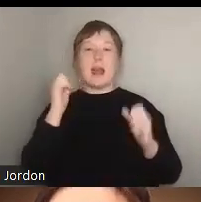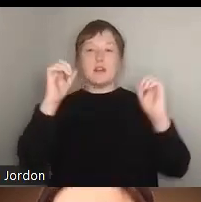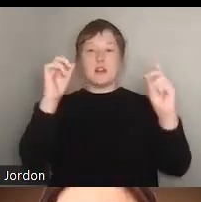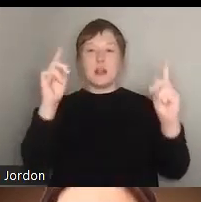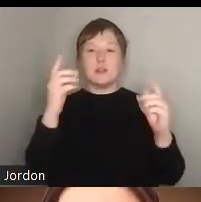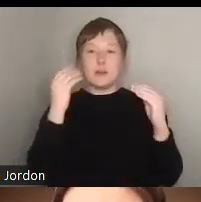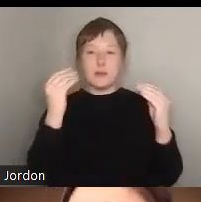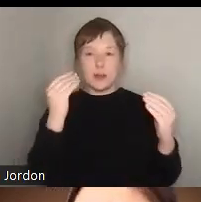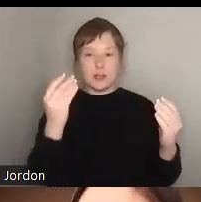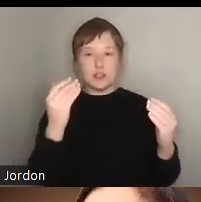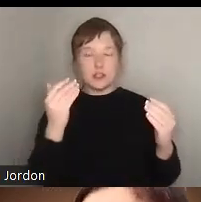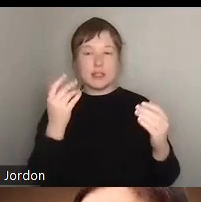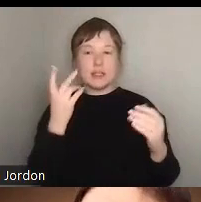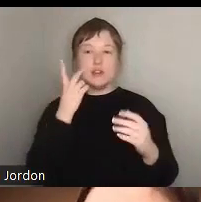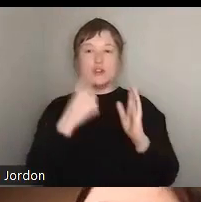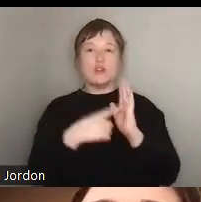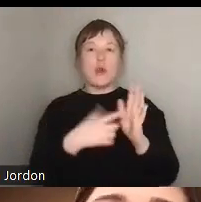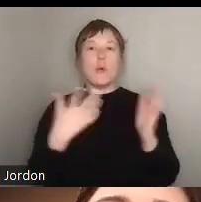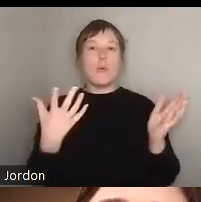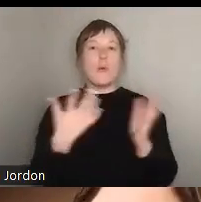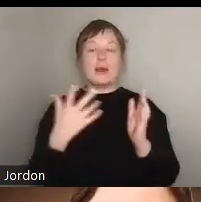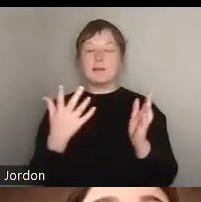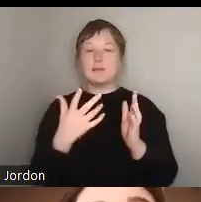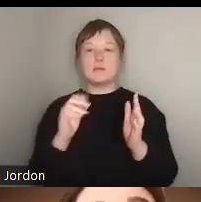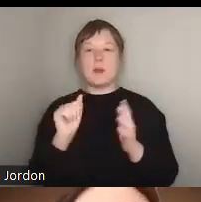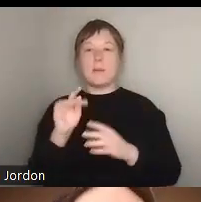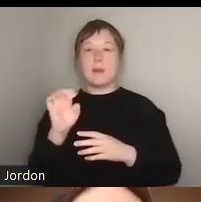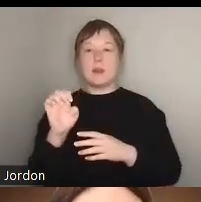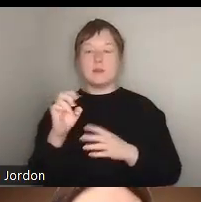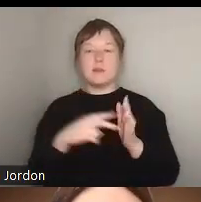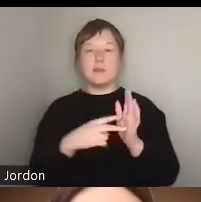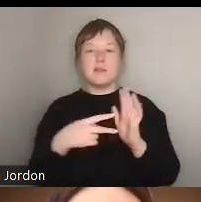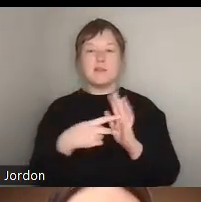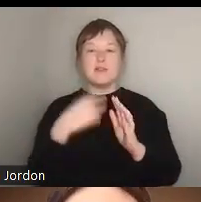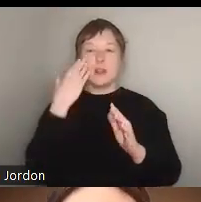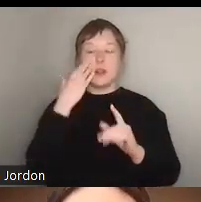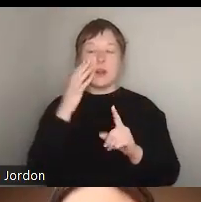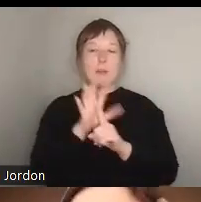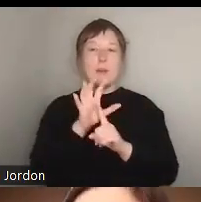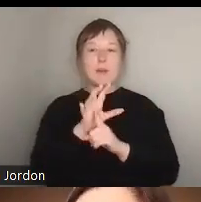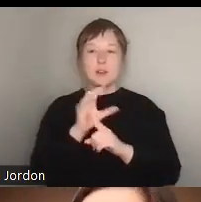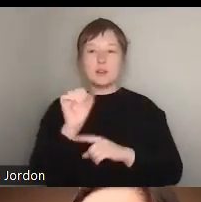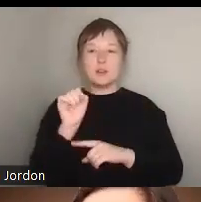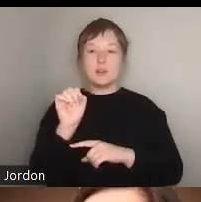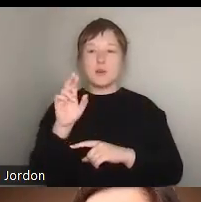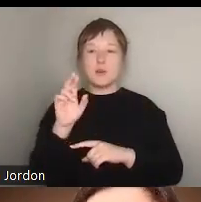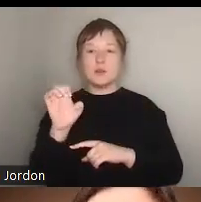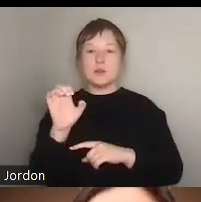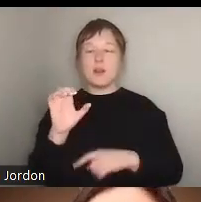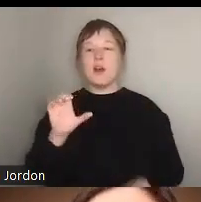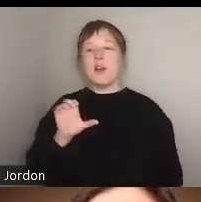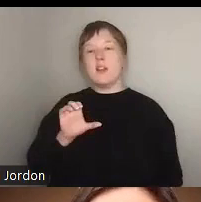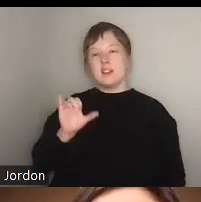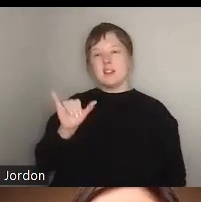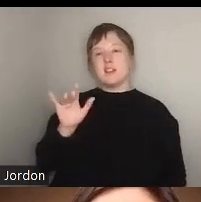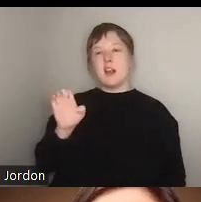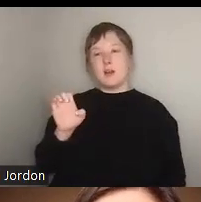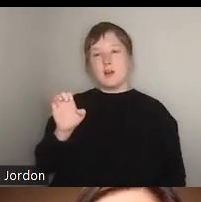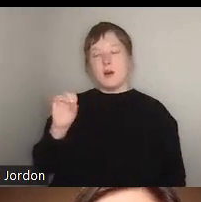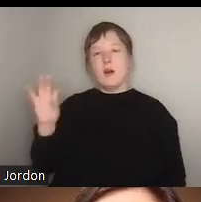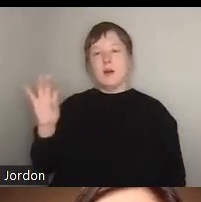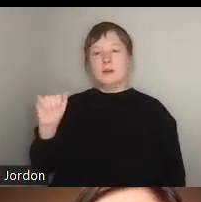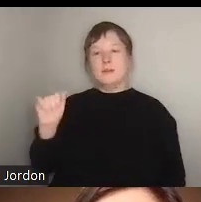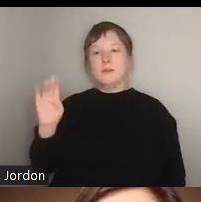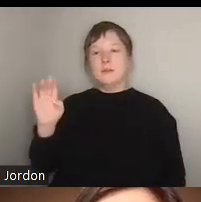just showing what abuse is. I know a popular resource that people see too is like the cycle of abuse. And these